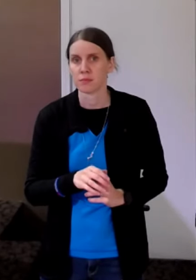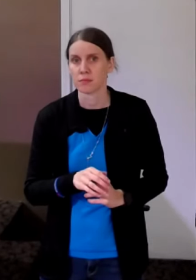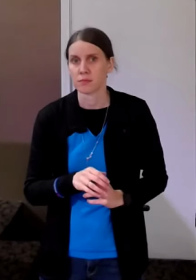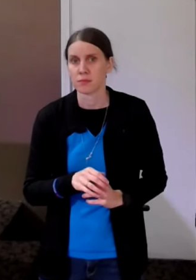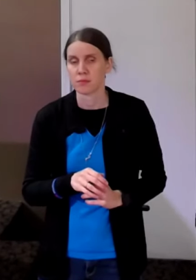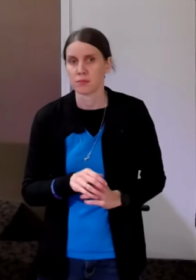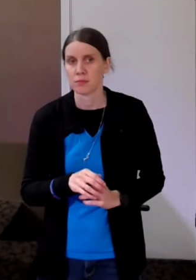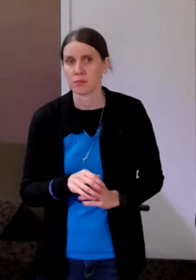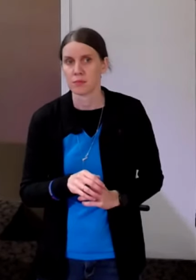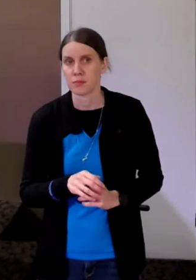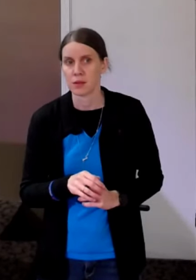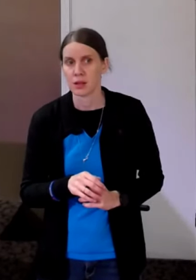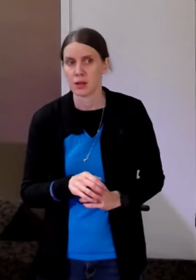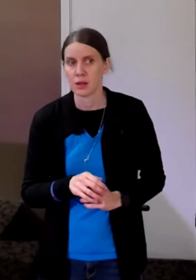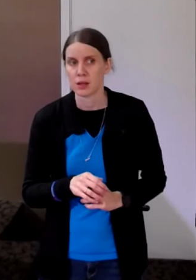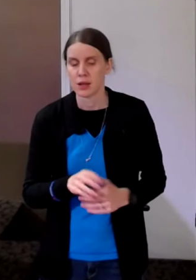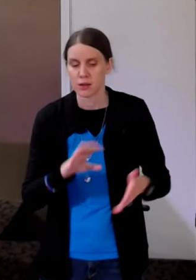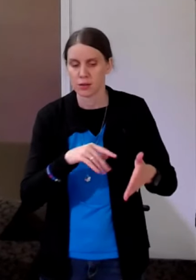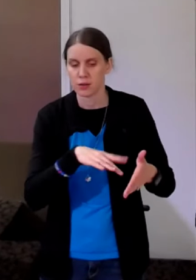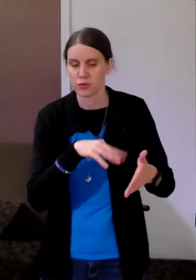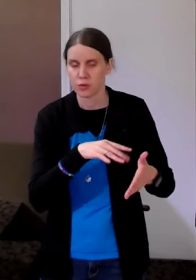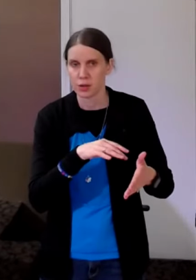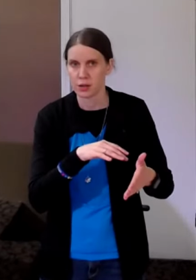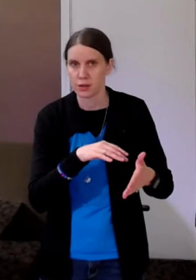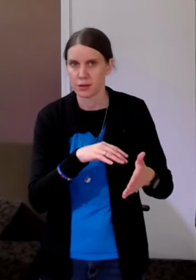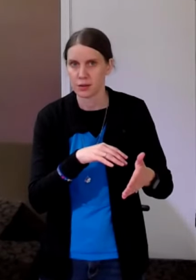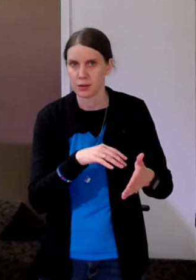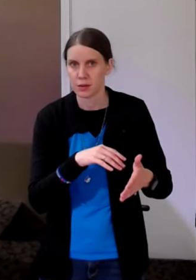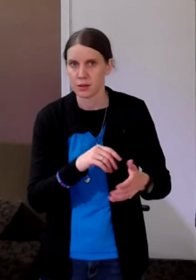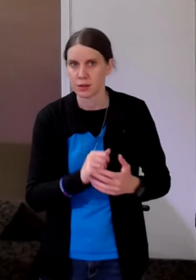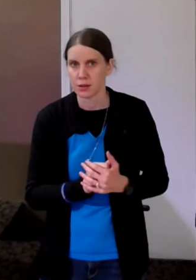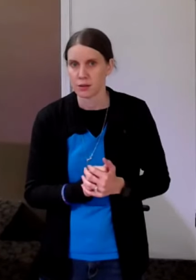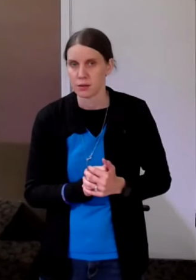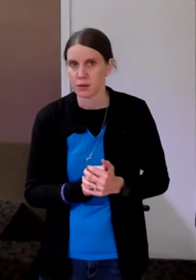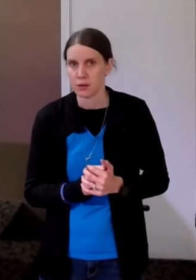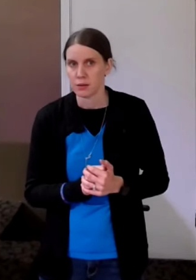playing the role of leading Jesus into